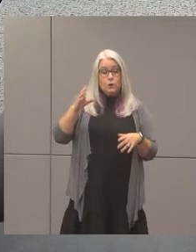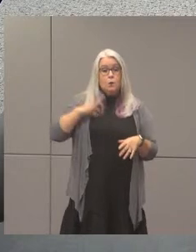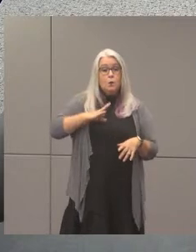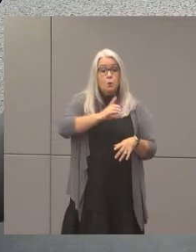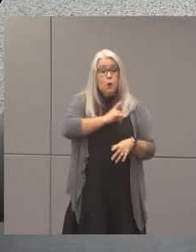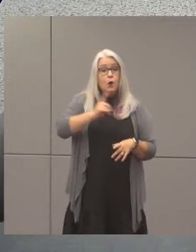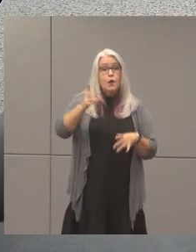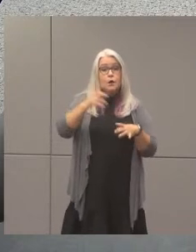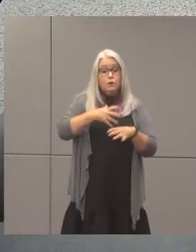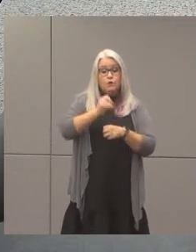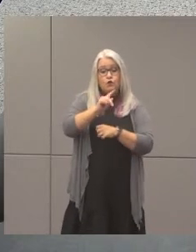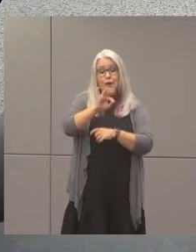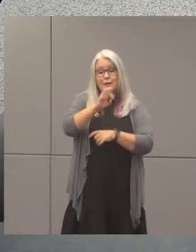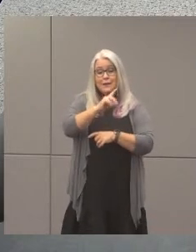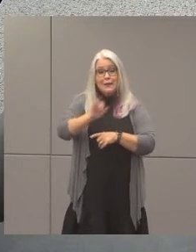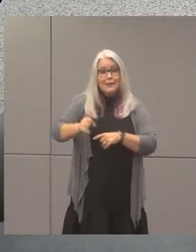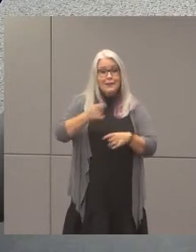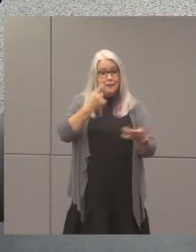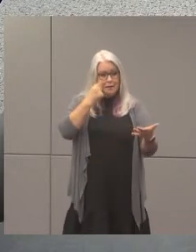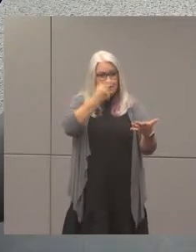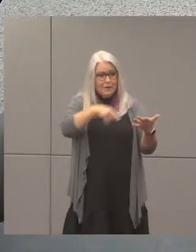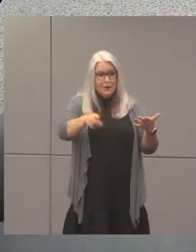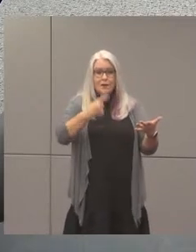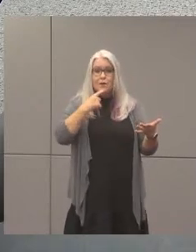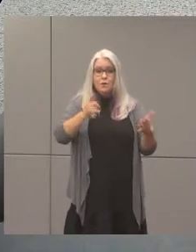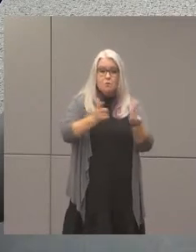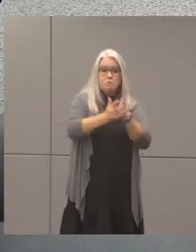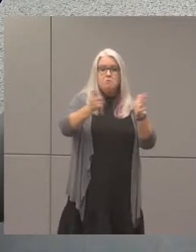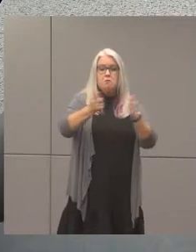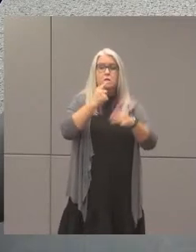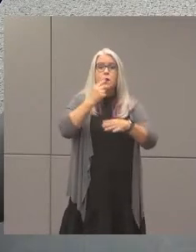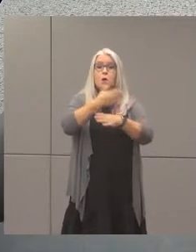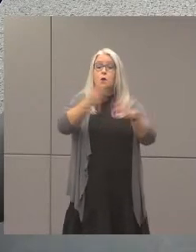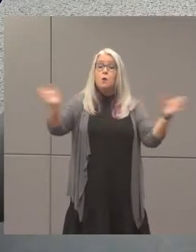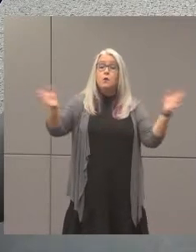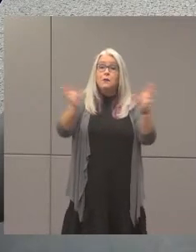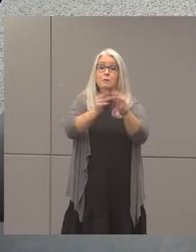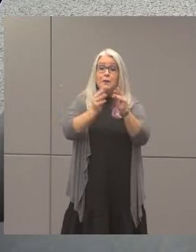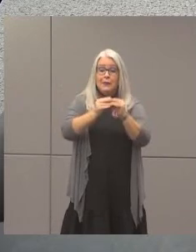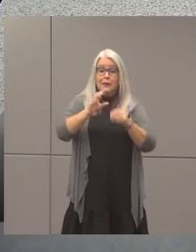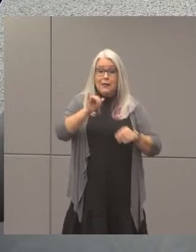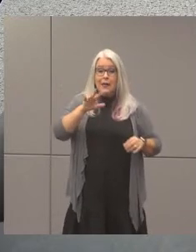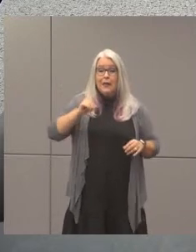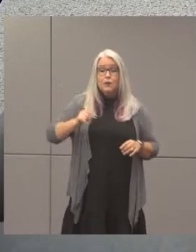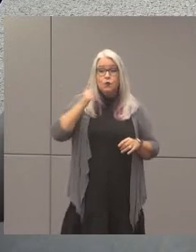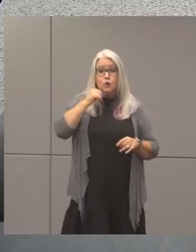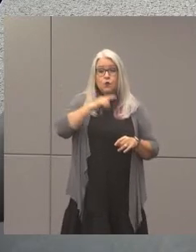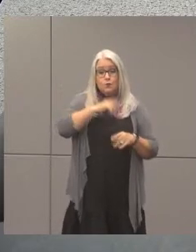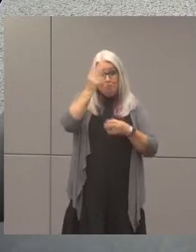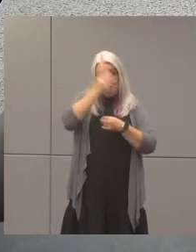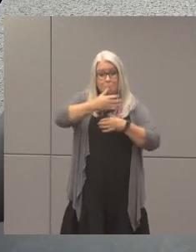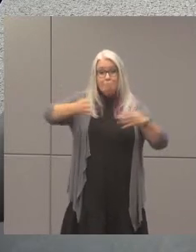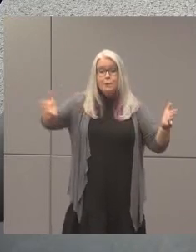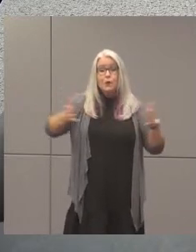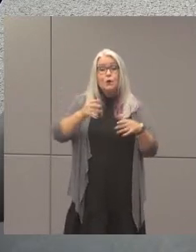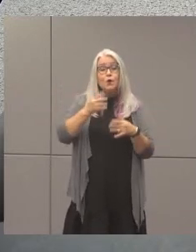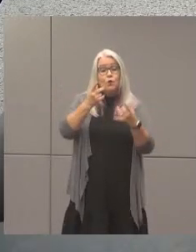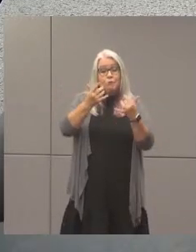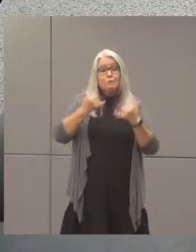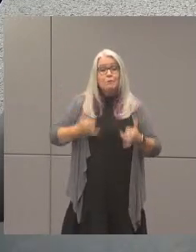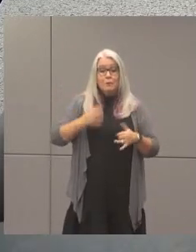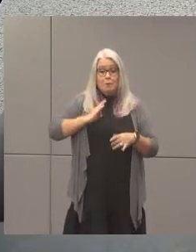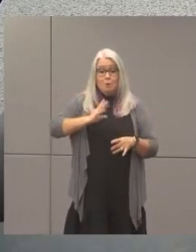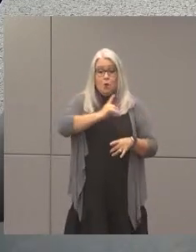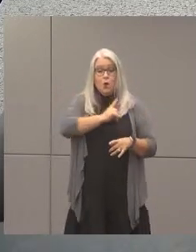with accusations of violating the Open Meetings Act, a motion to release the current board attorney, and public comment